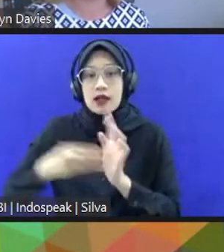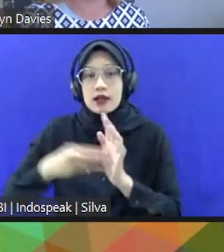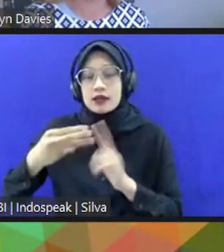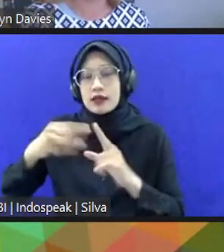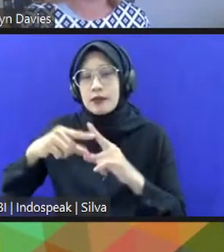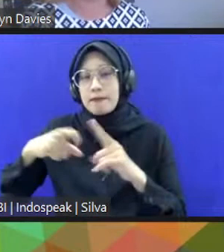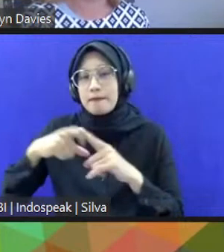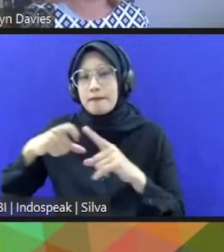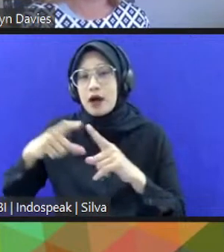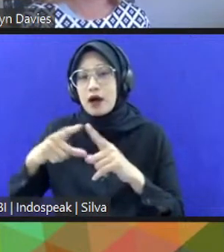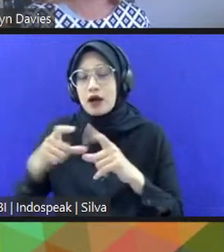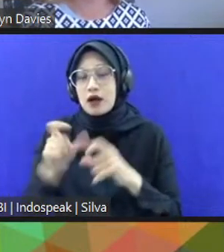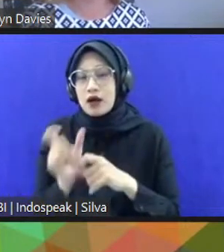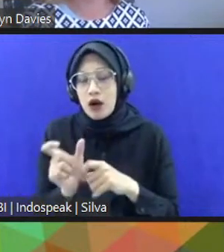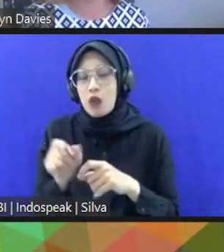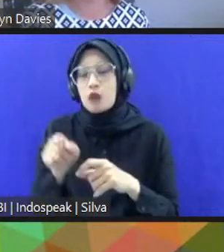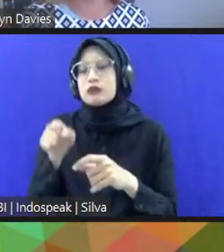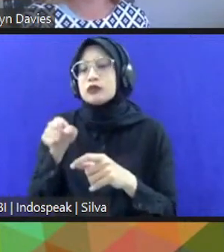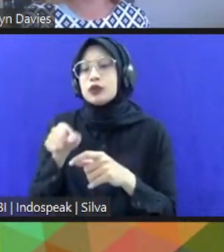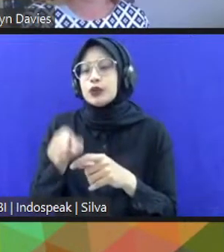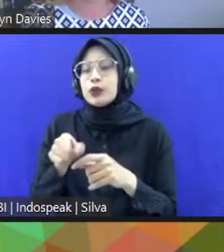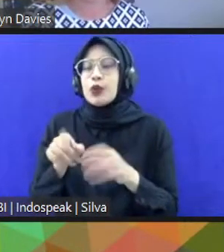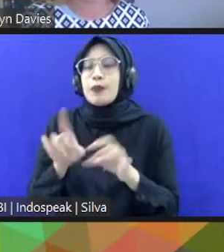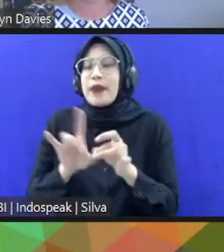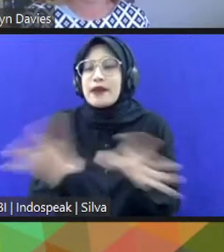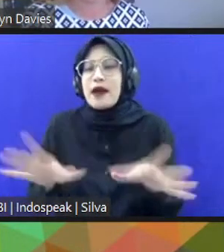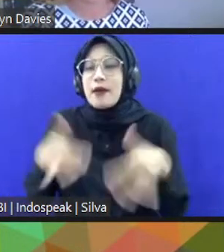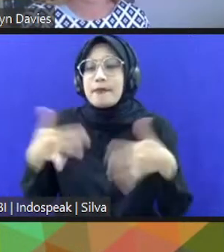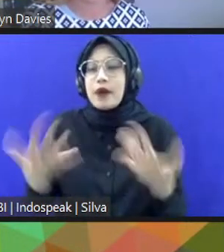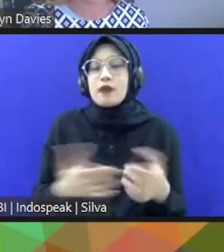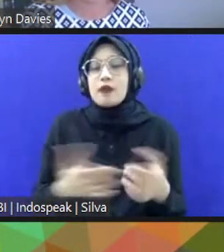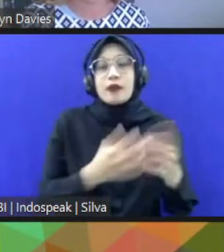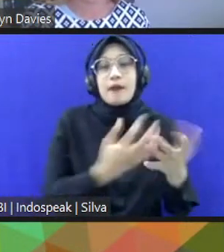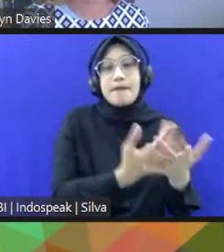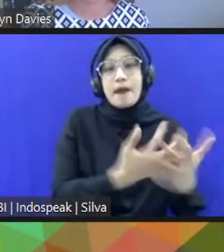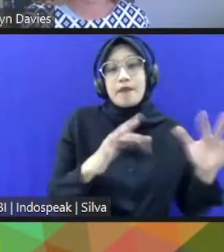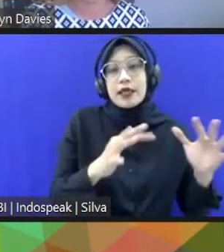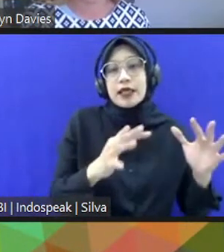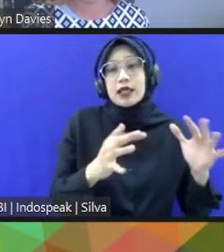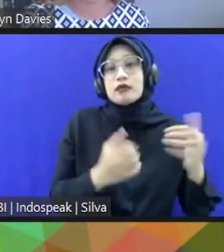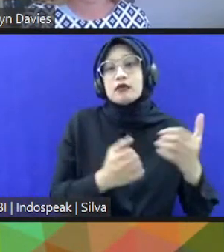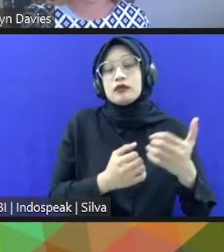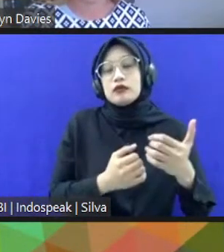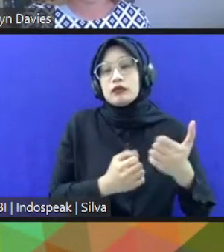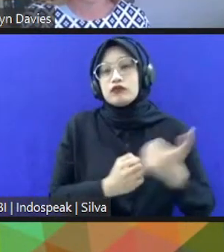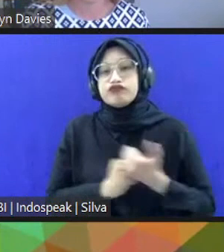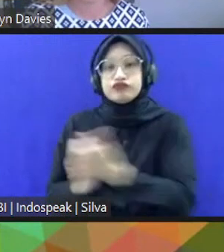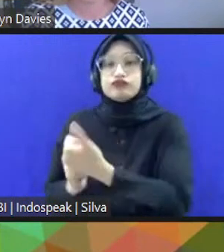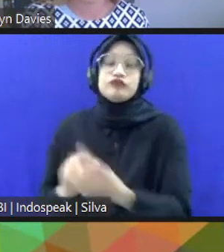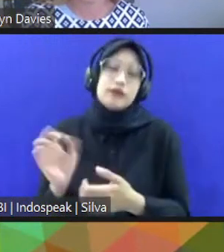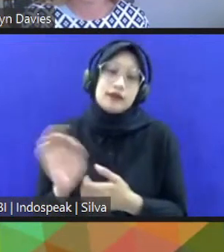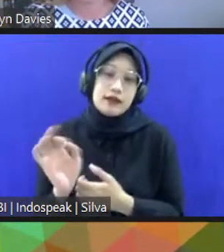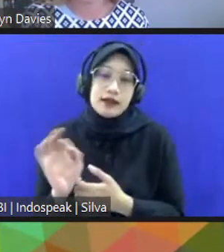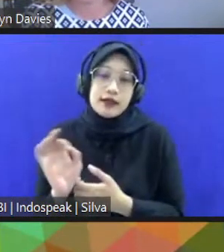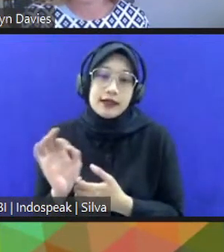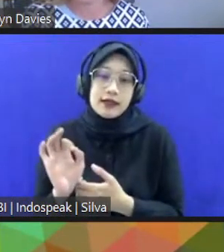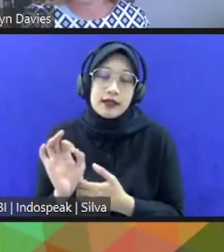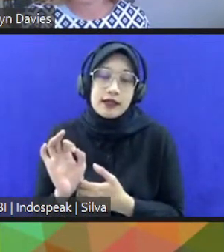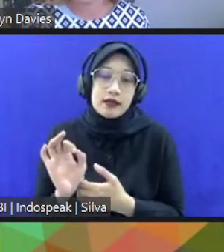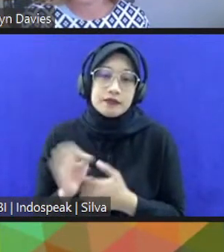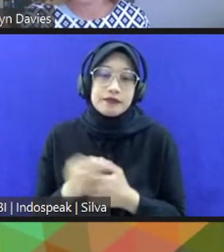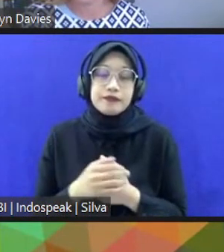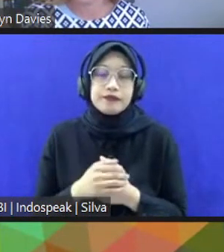public pressure, strong popular or organized popular demand, then we can